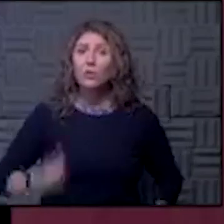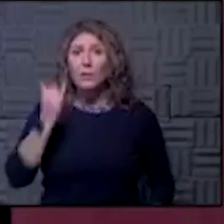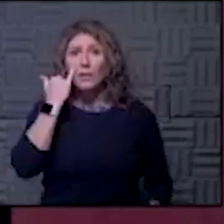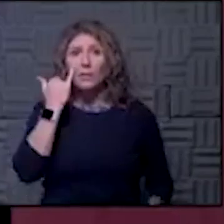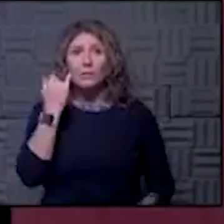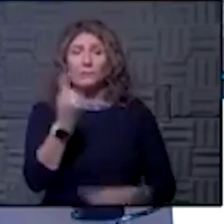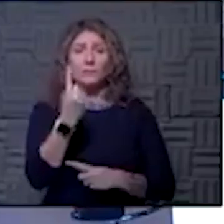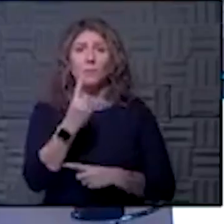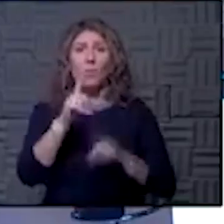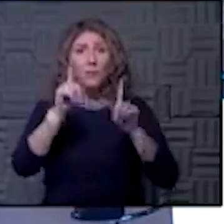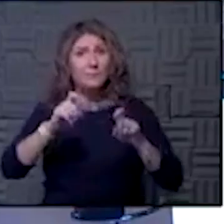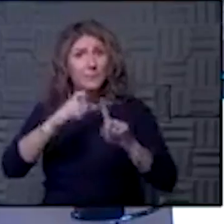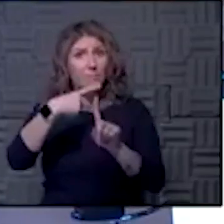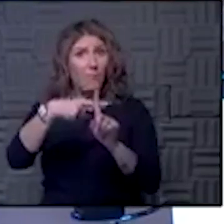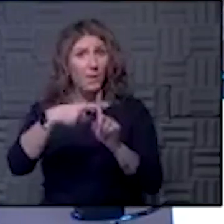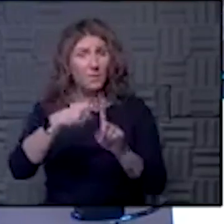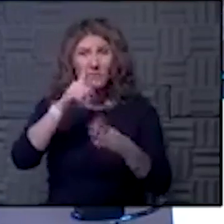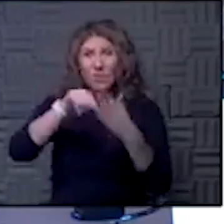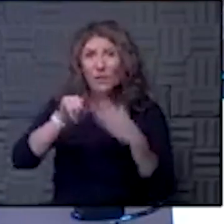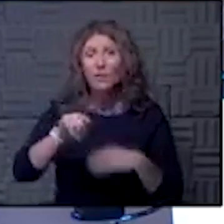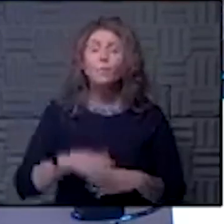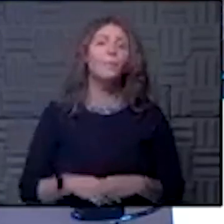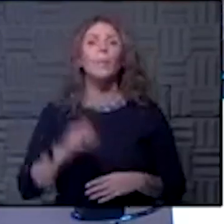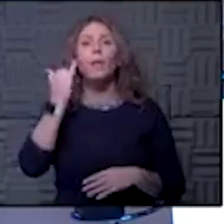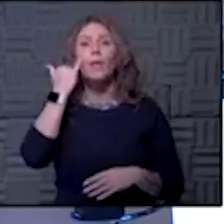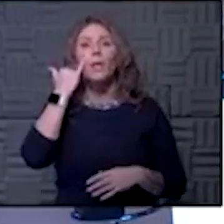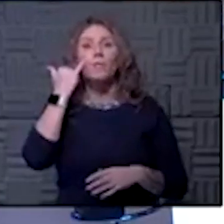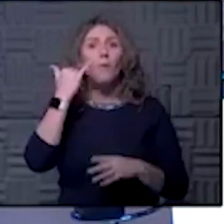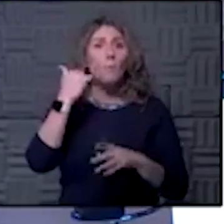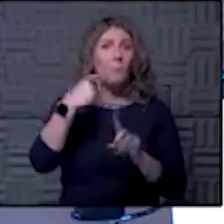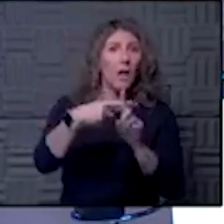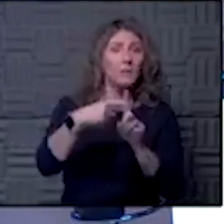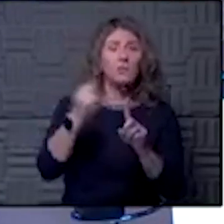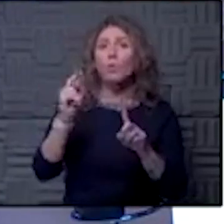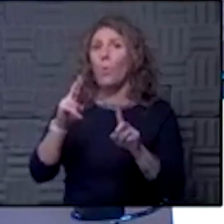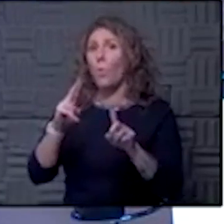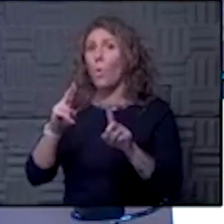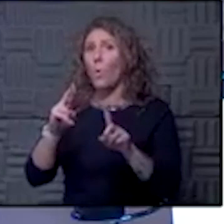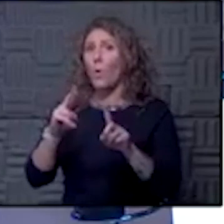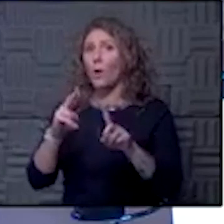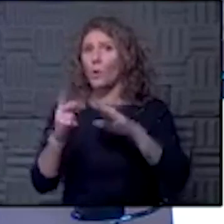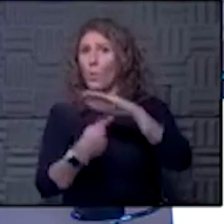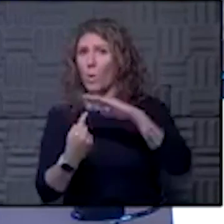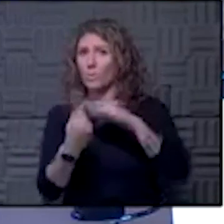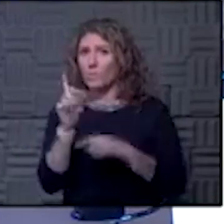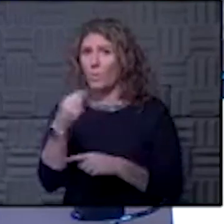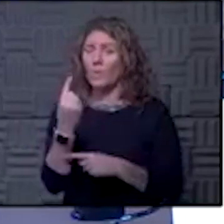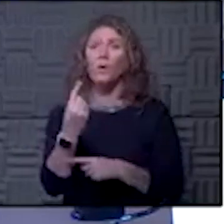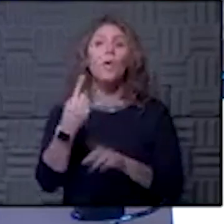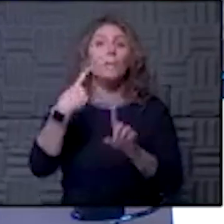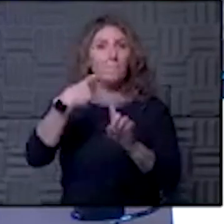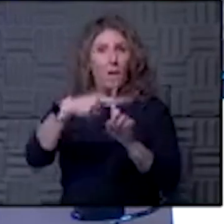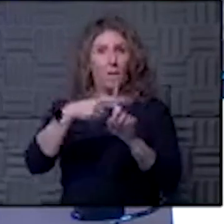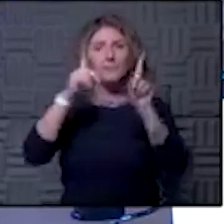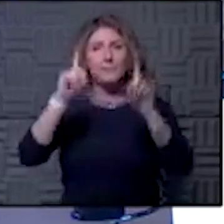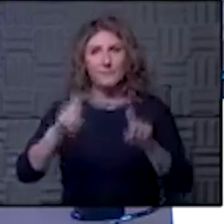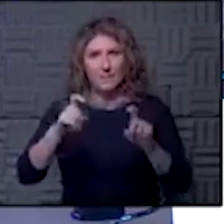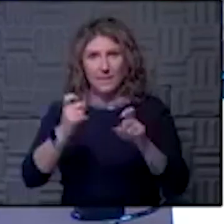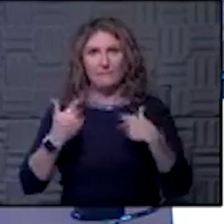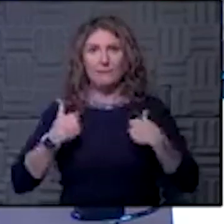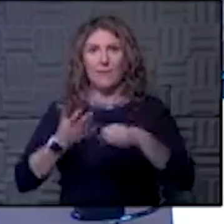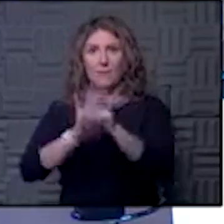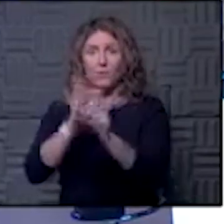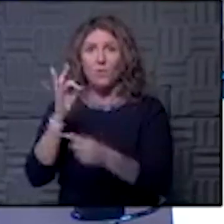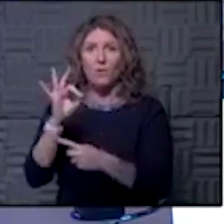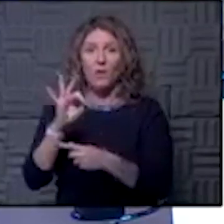tested positive, should they be checked out? If you're positive, or if you're not, you're just quarantined. They were positive. They quarantined.